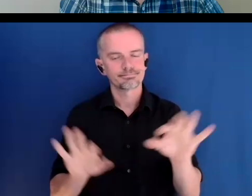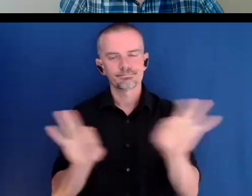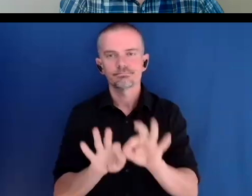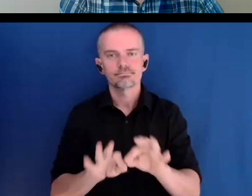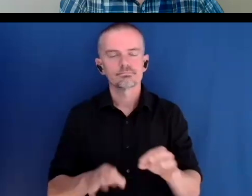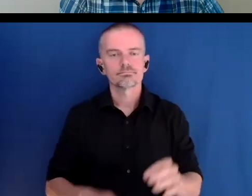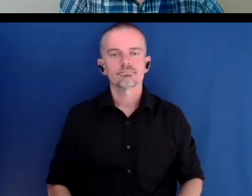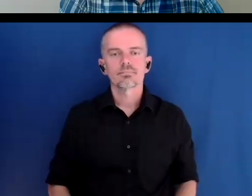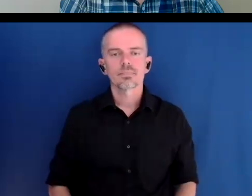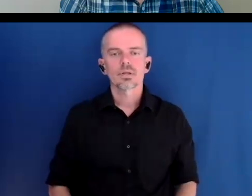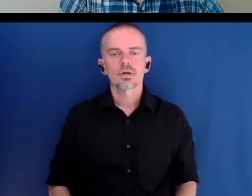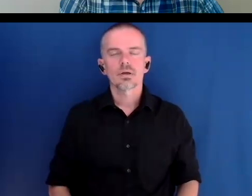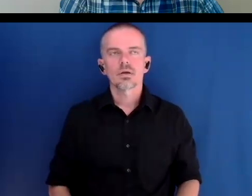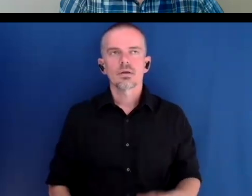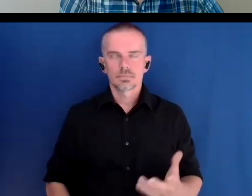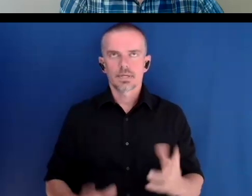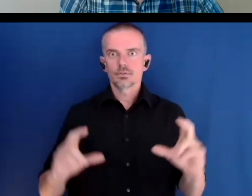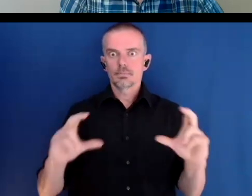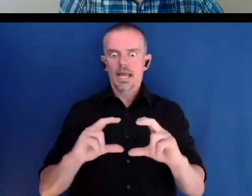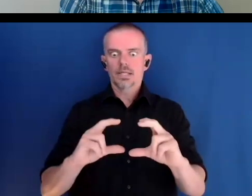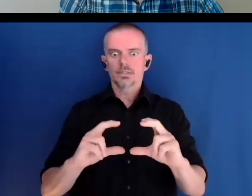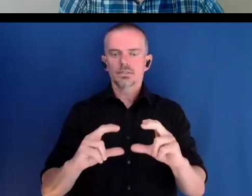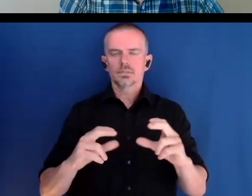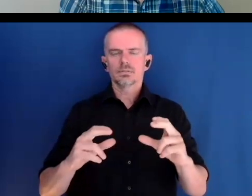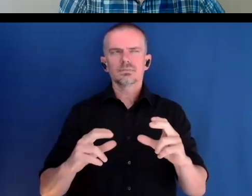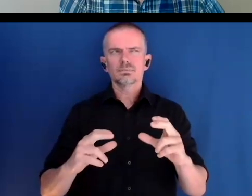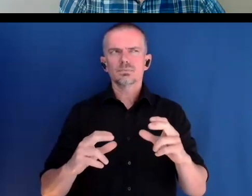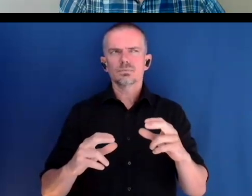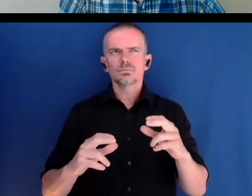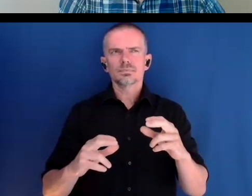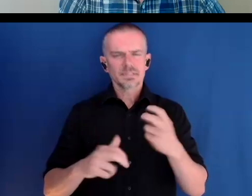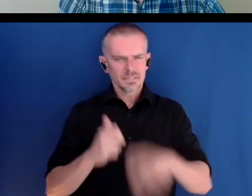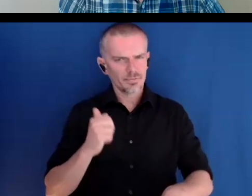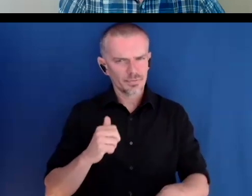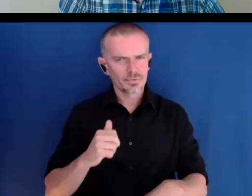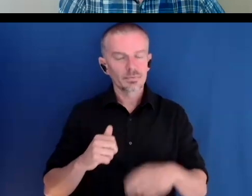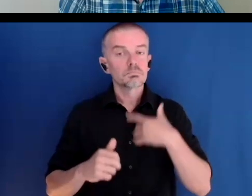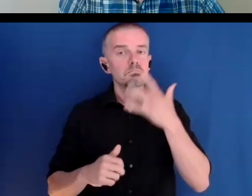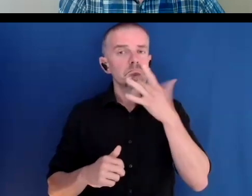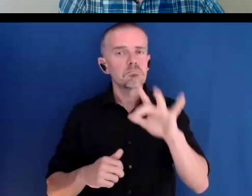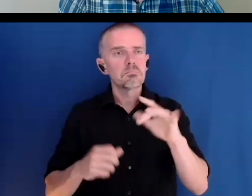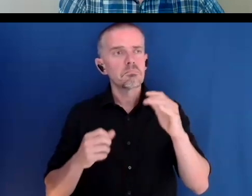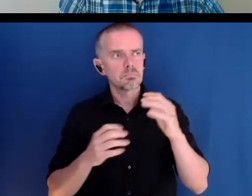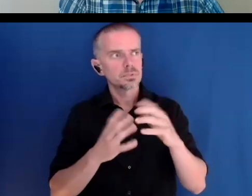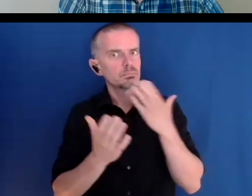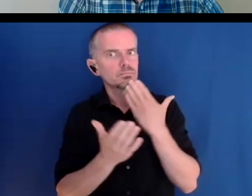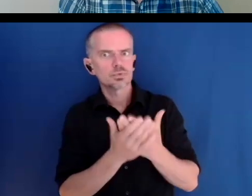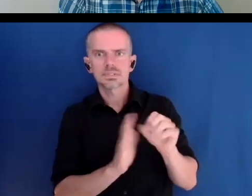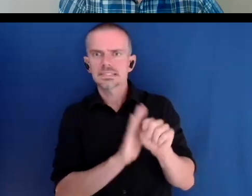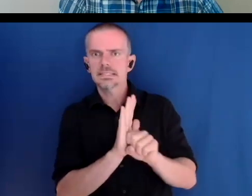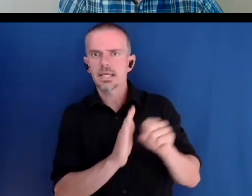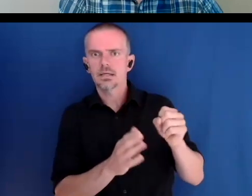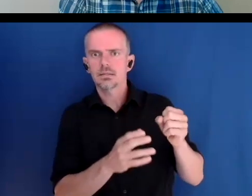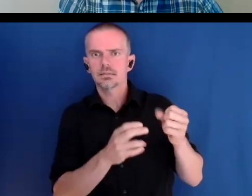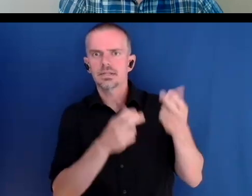In terms of match, it is challenging for us. I mean, we've been fortunate enough to have some robust state level investments that we can use, that are